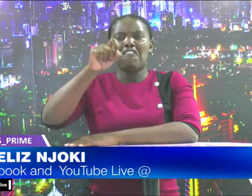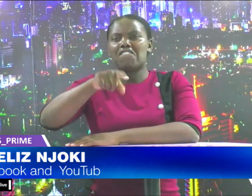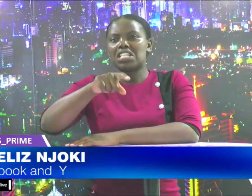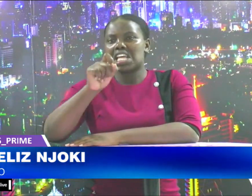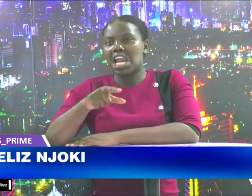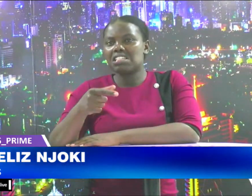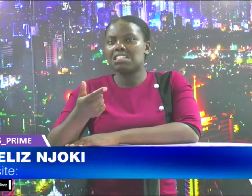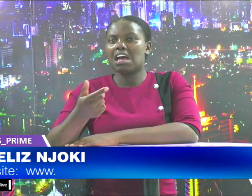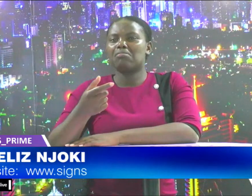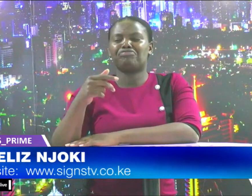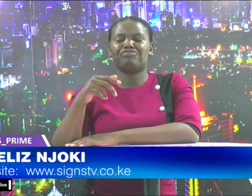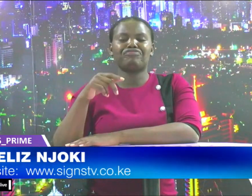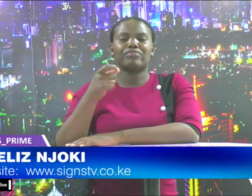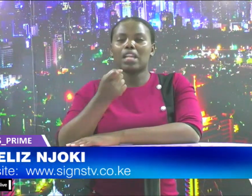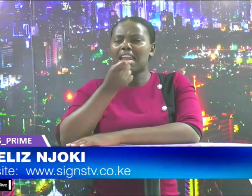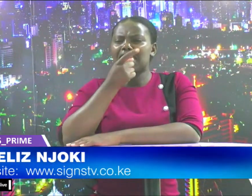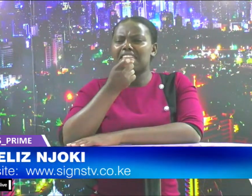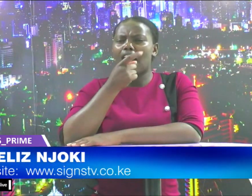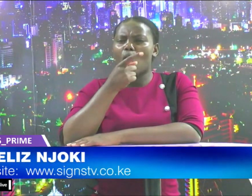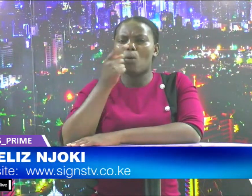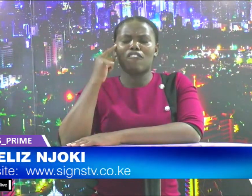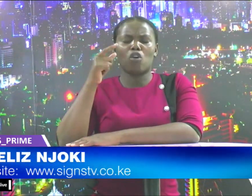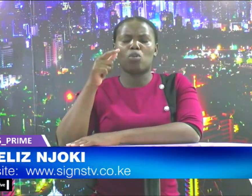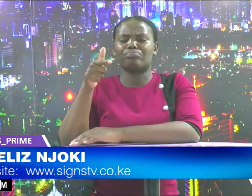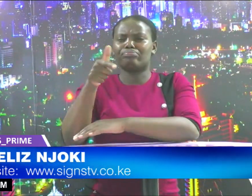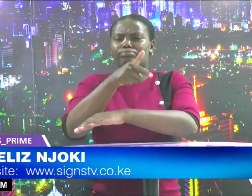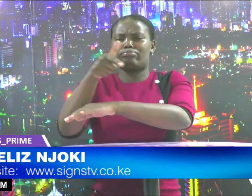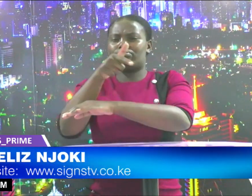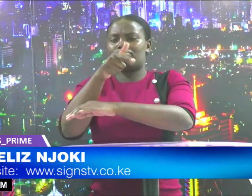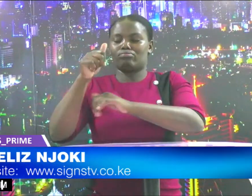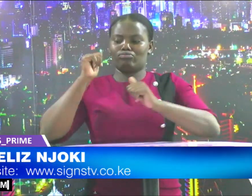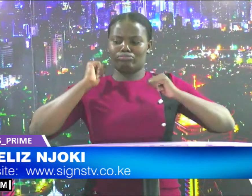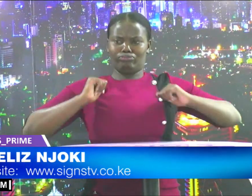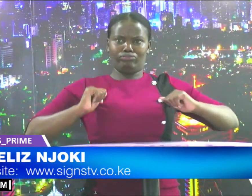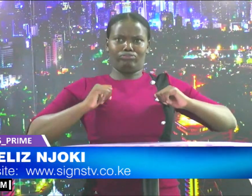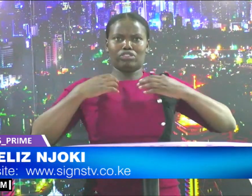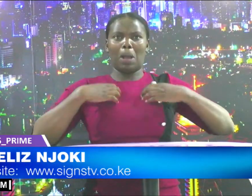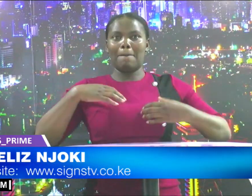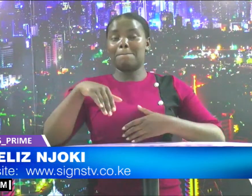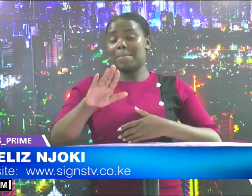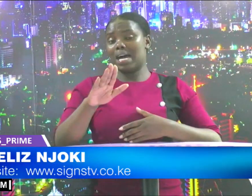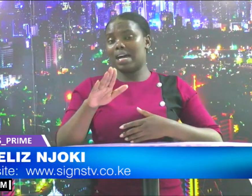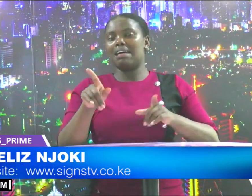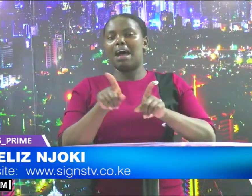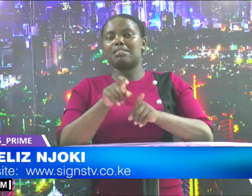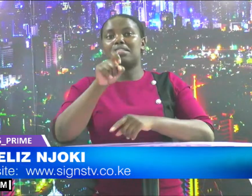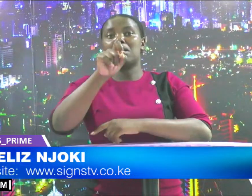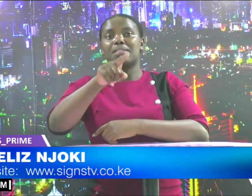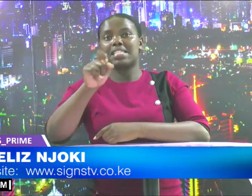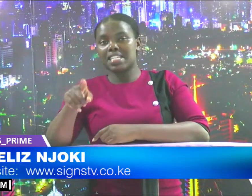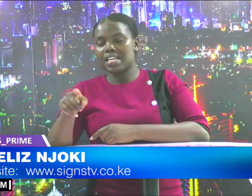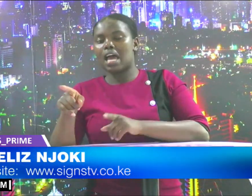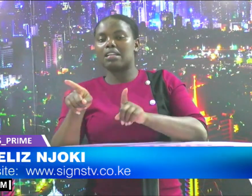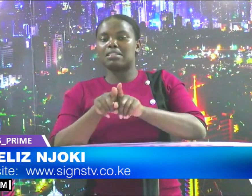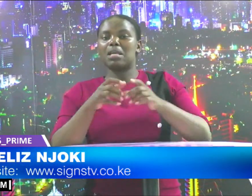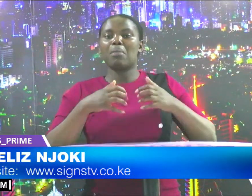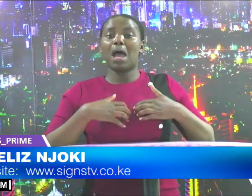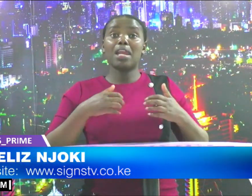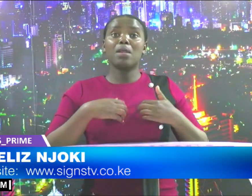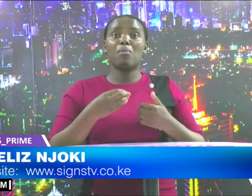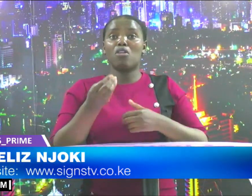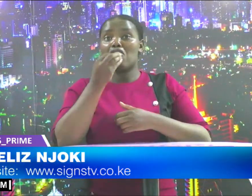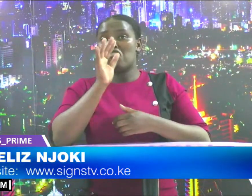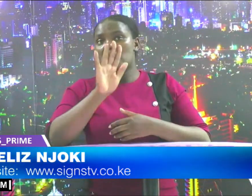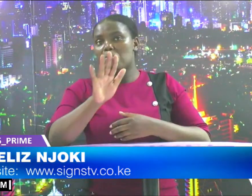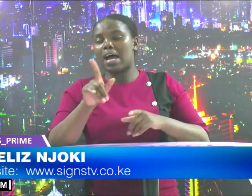fertilizers, pesticides, seeds and animal feeds,